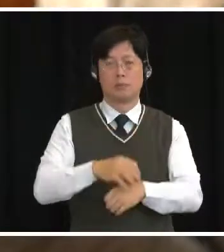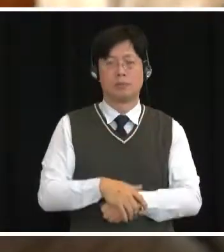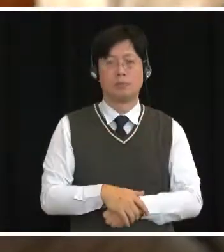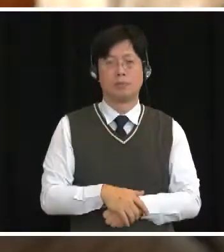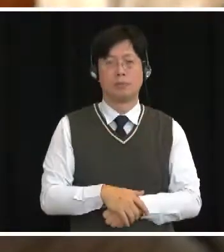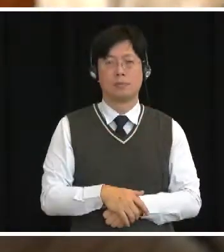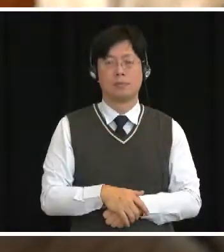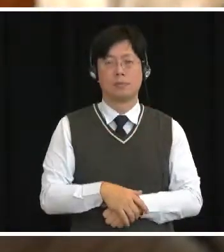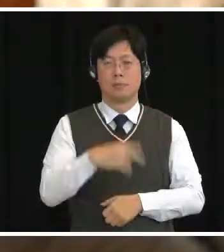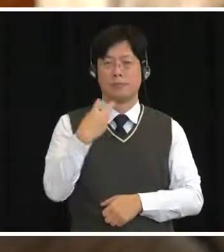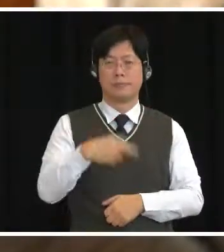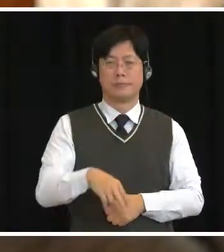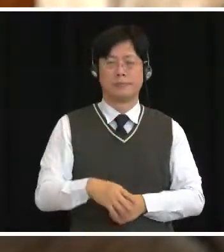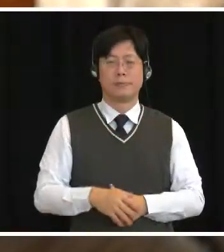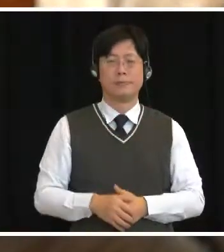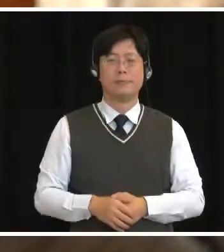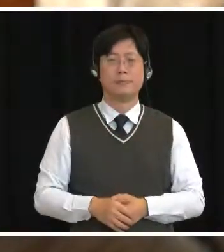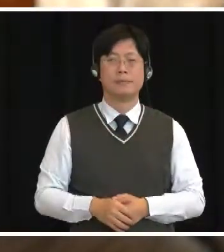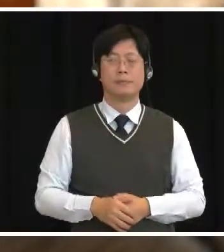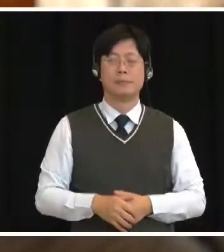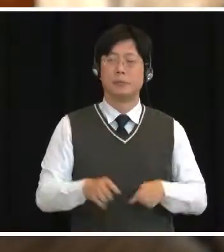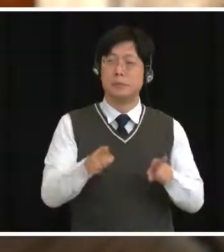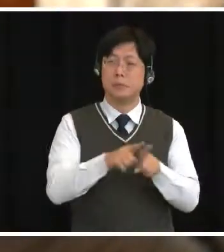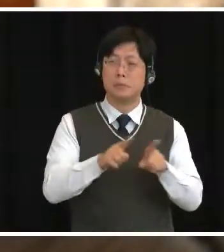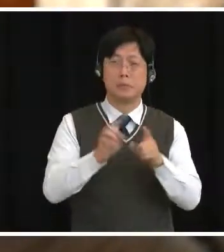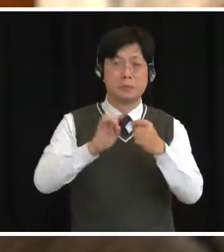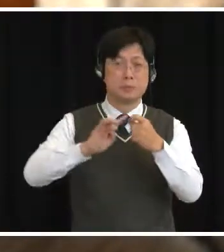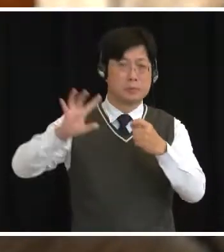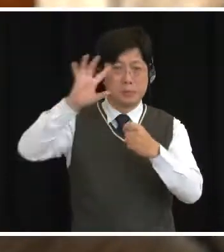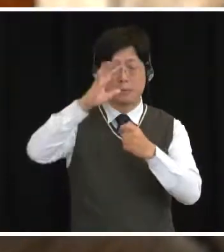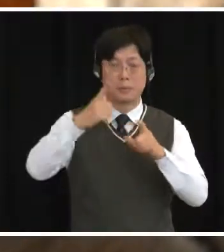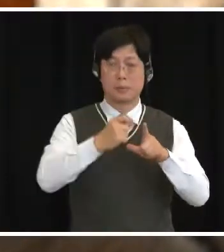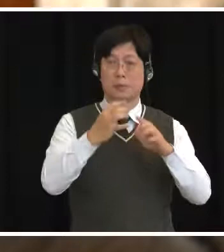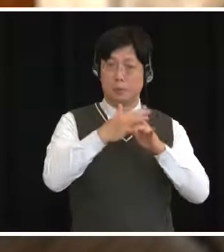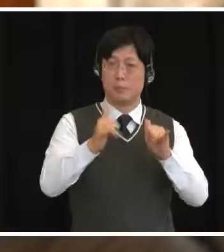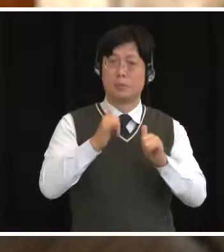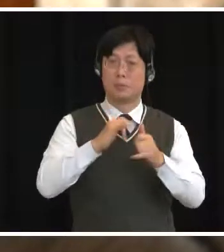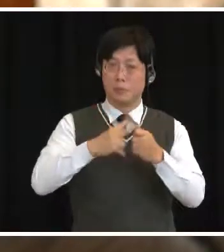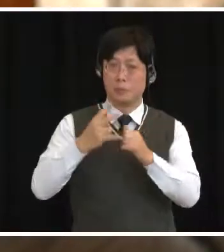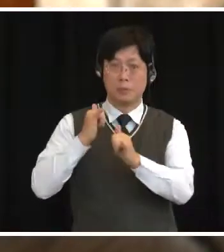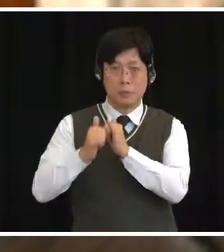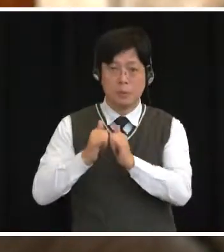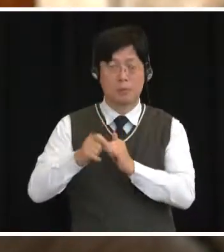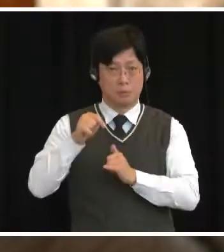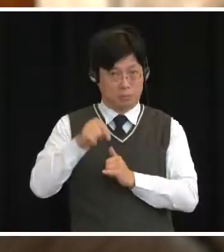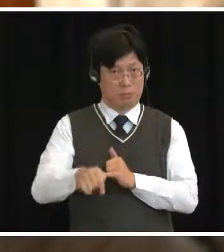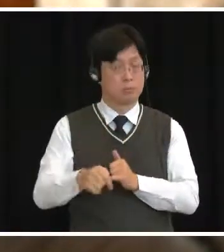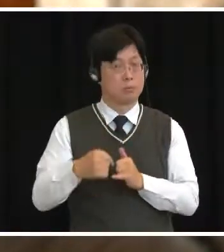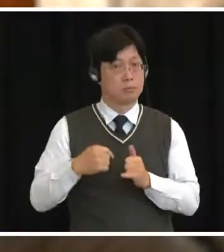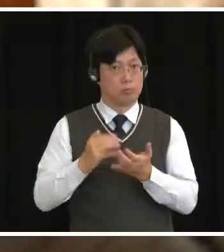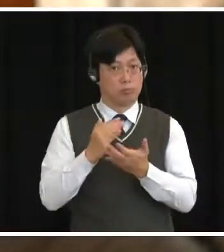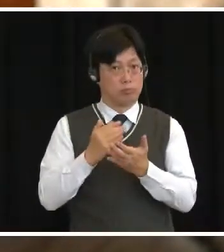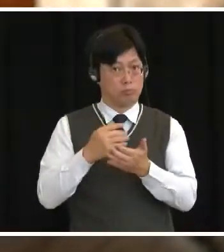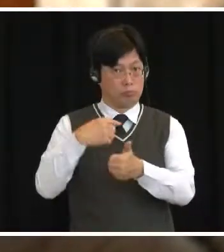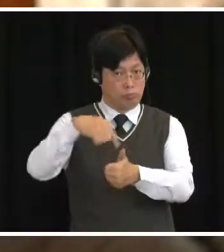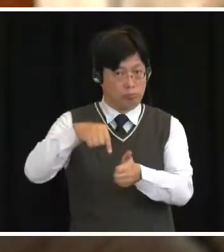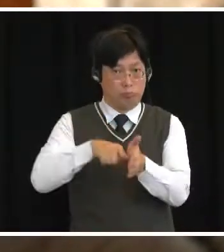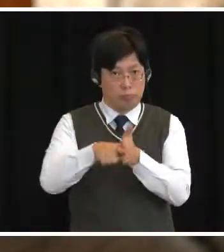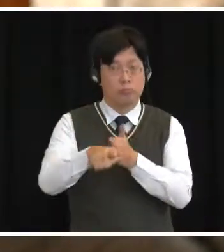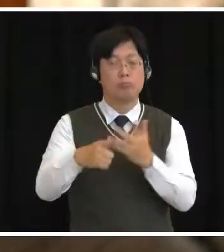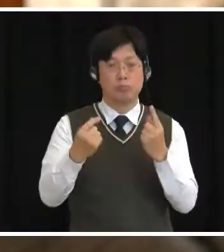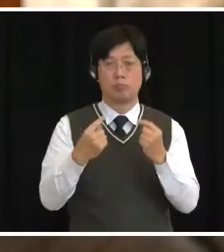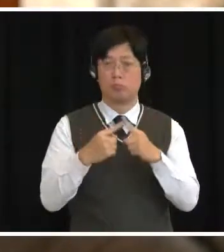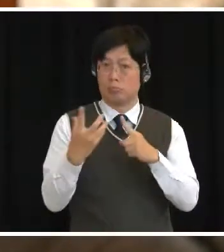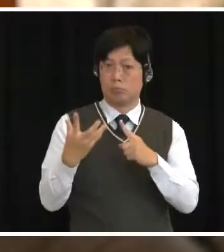human rights are included in their lessons. And in